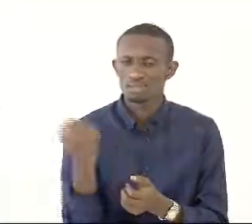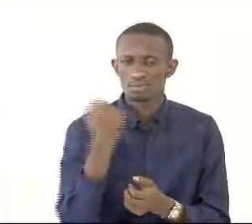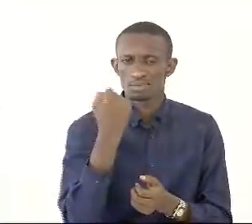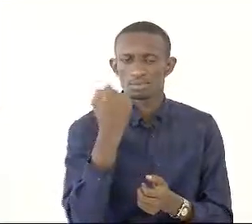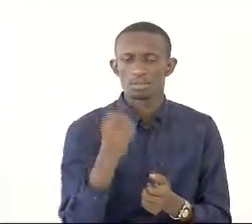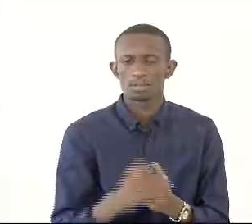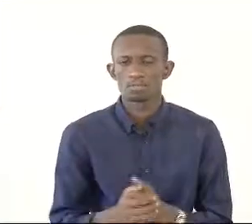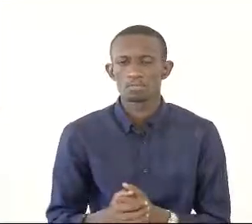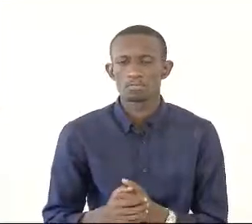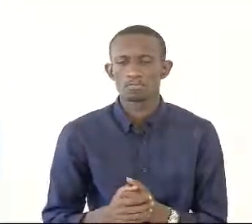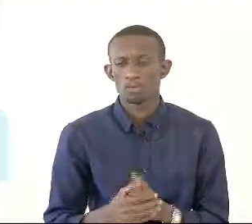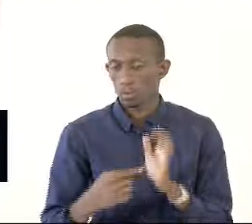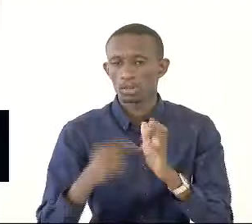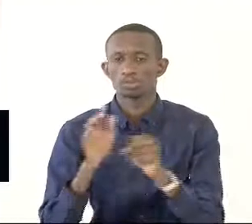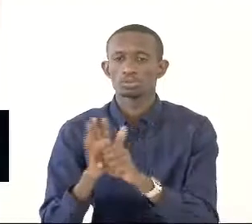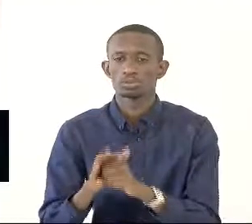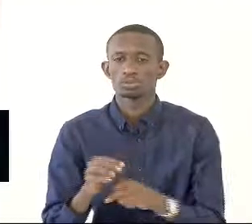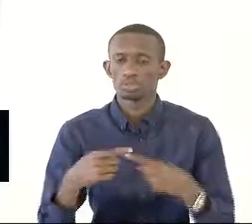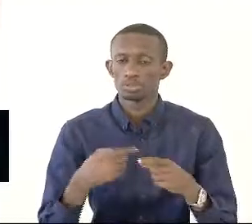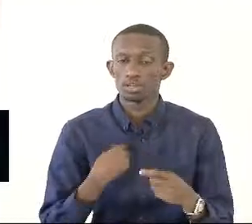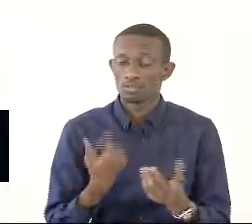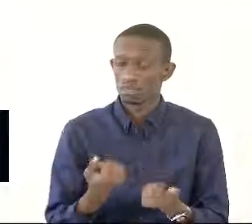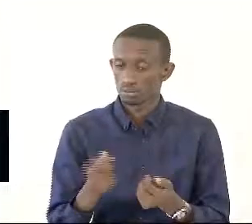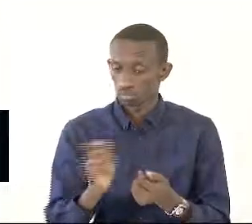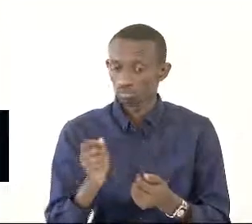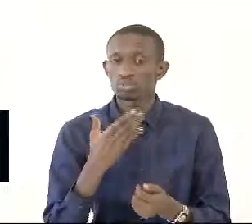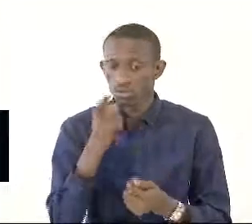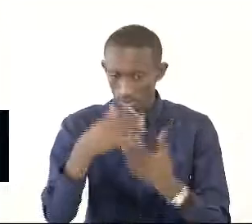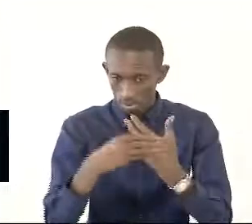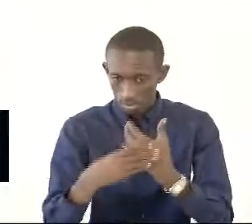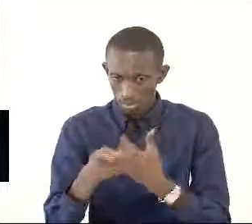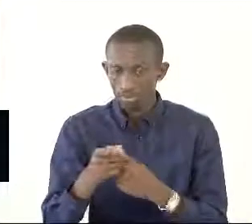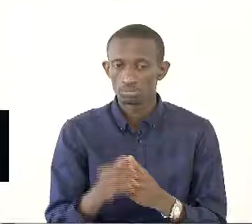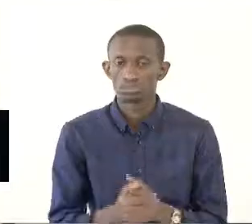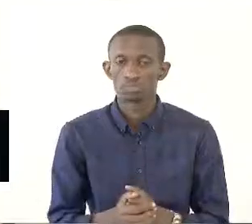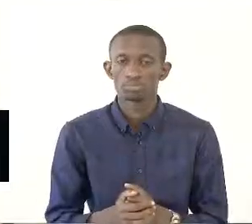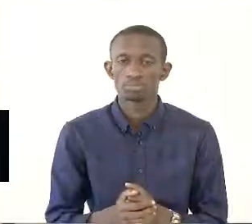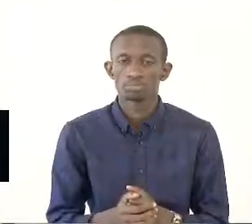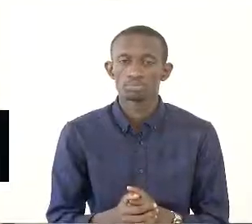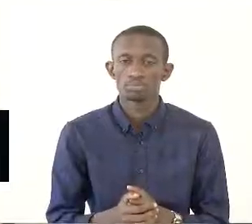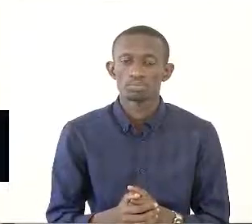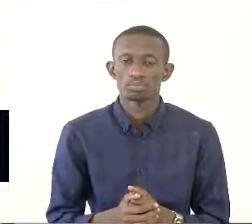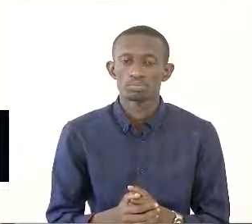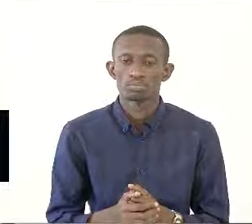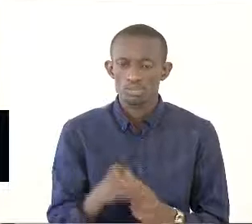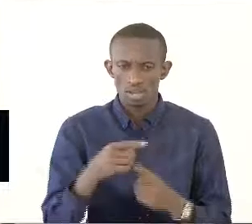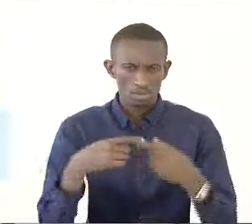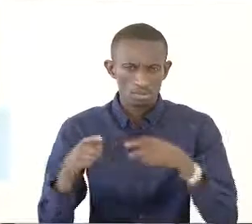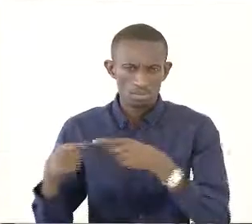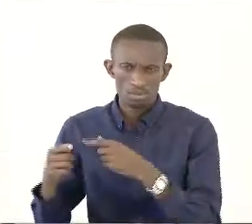have what I want you to note down. You remember this ionizing effect of the different radiations? Do you remember